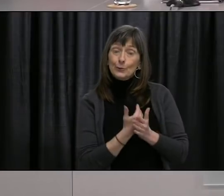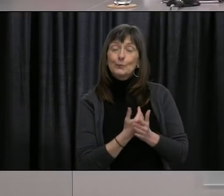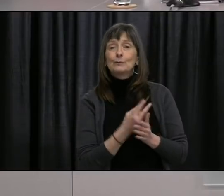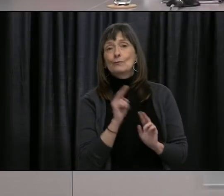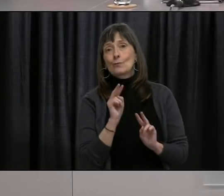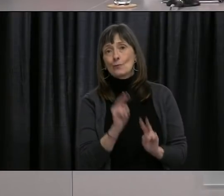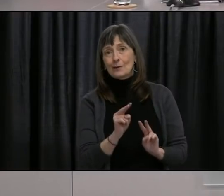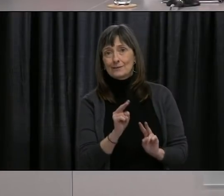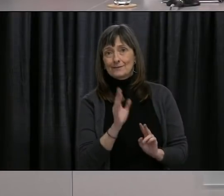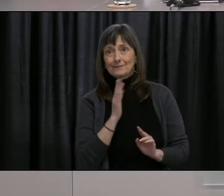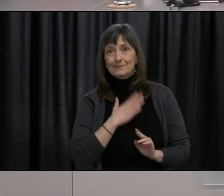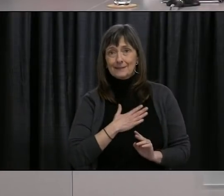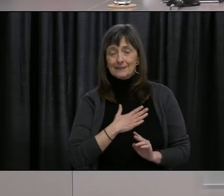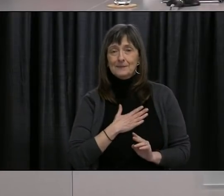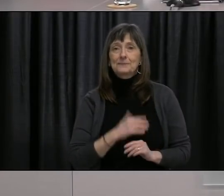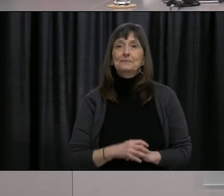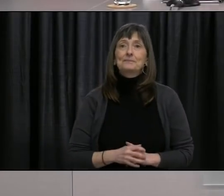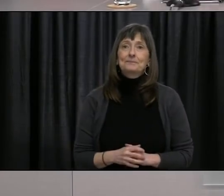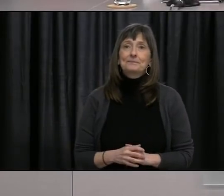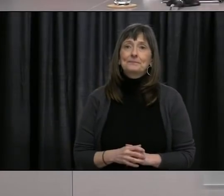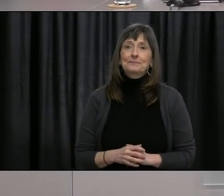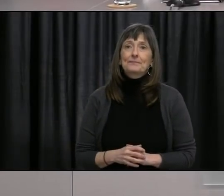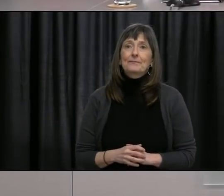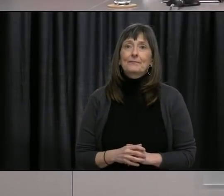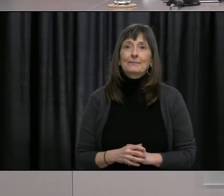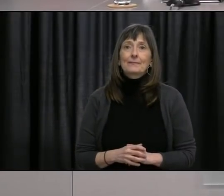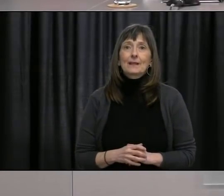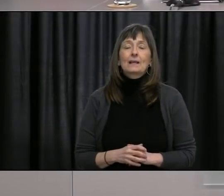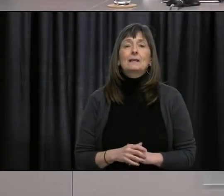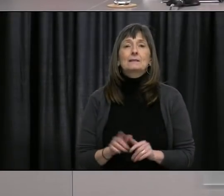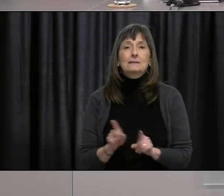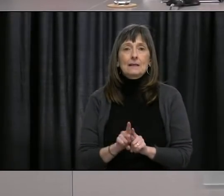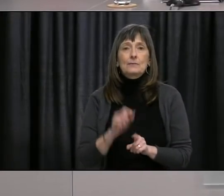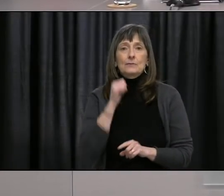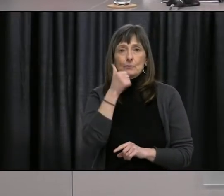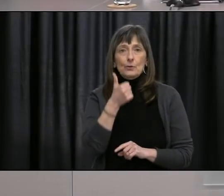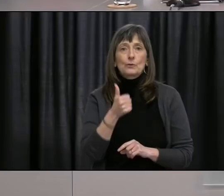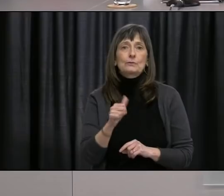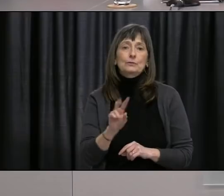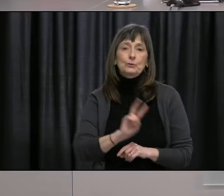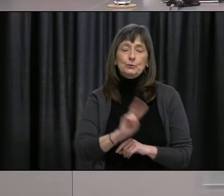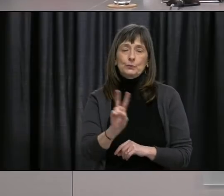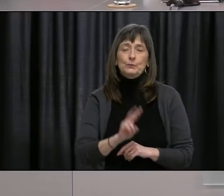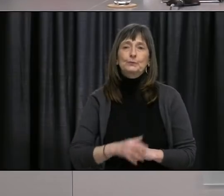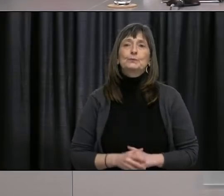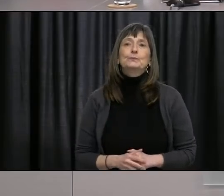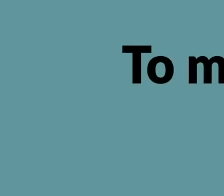p.m., 1:30 in Labrador. Operator, please do not end this call at 2:59 p.m.